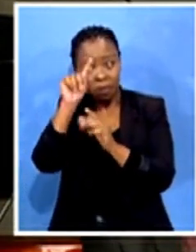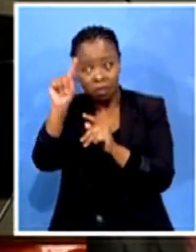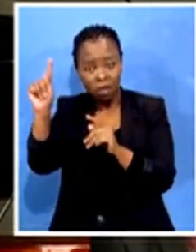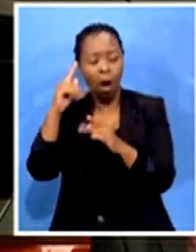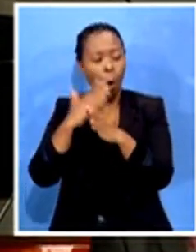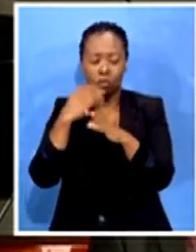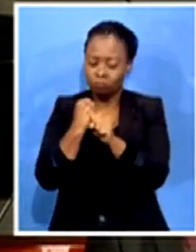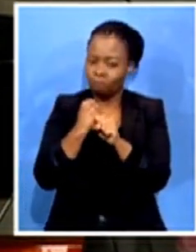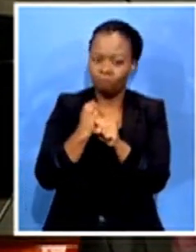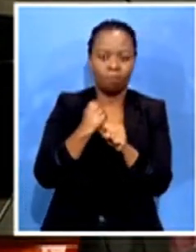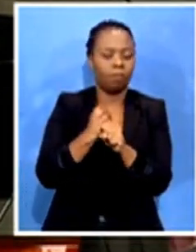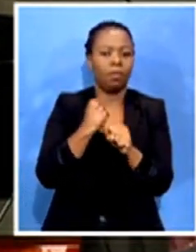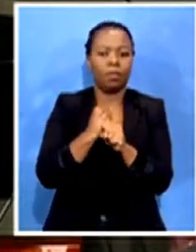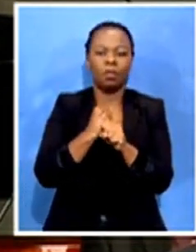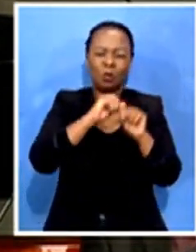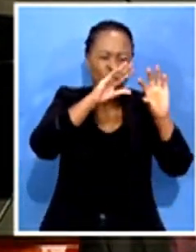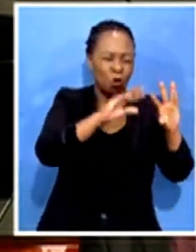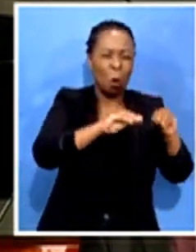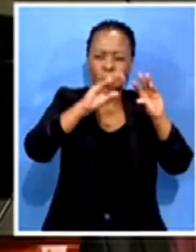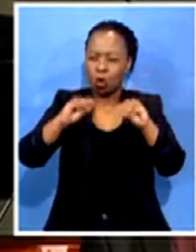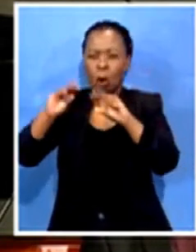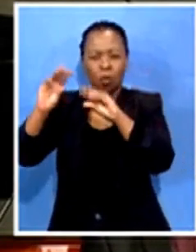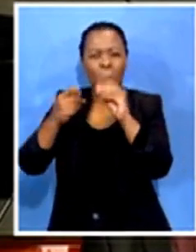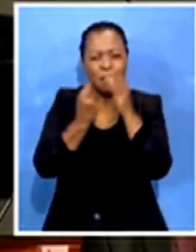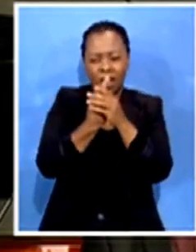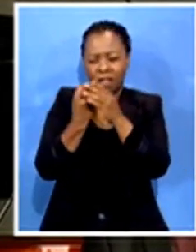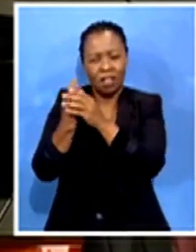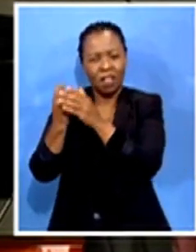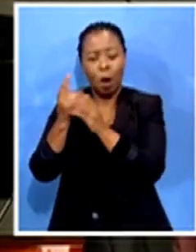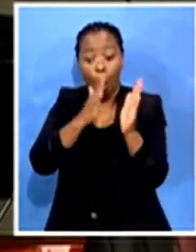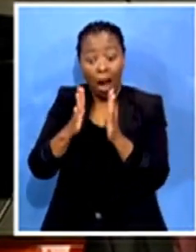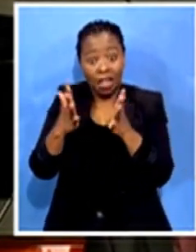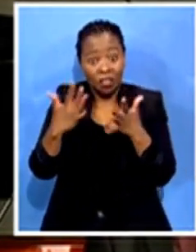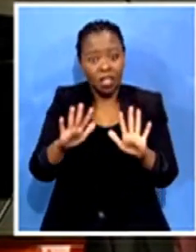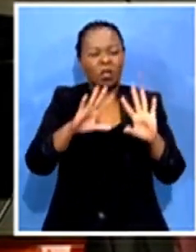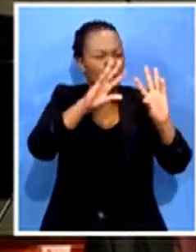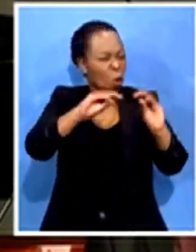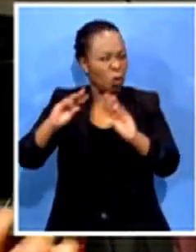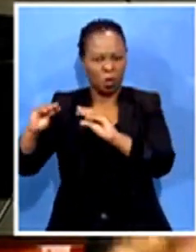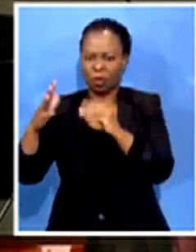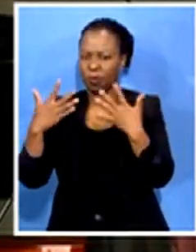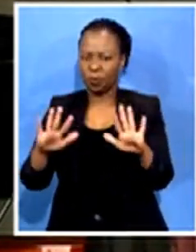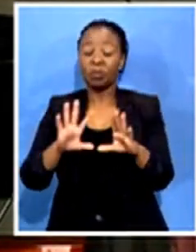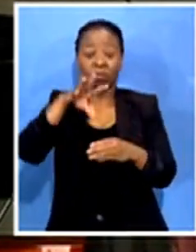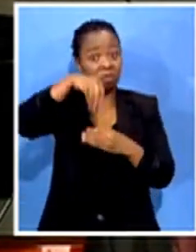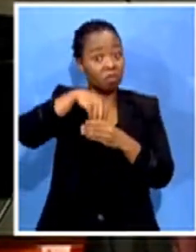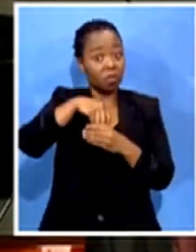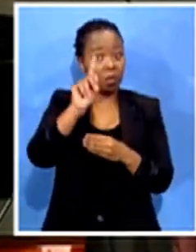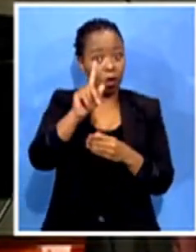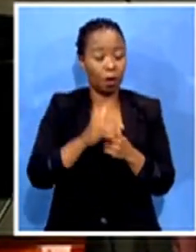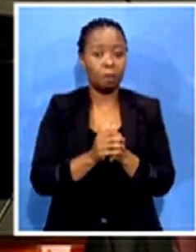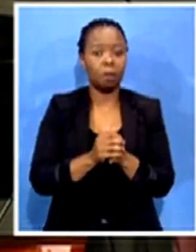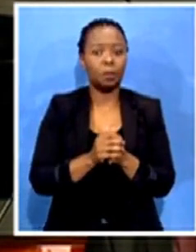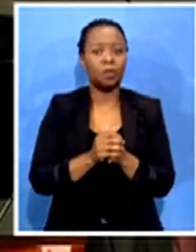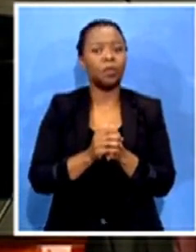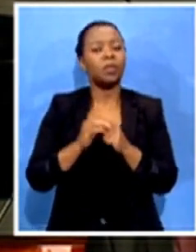lot of events that were being organized. That includes the transportation of